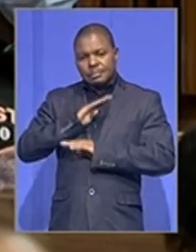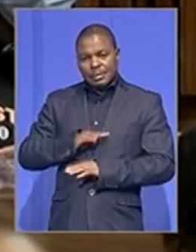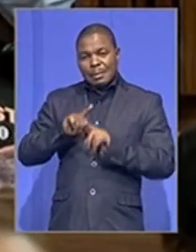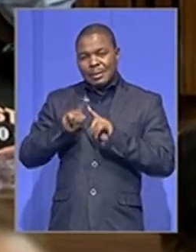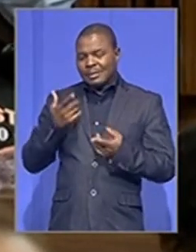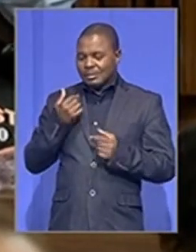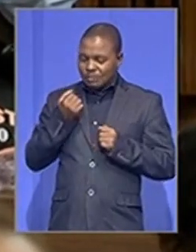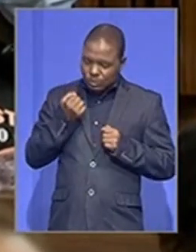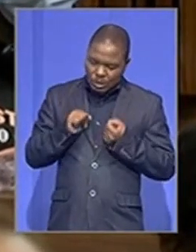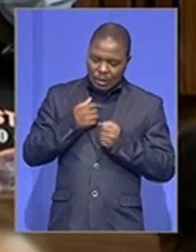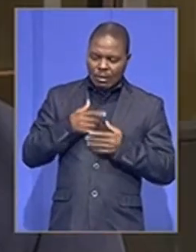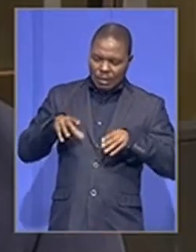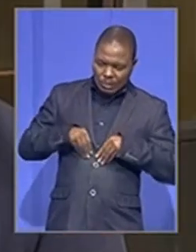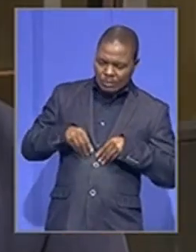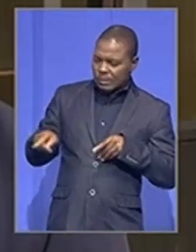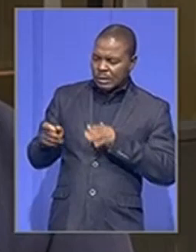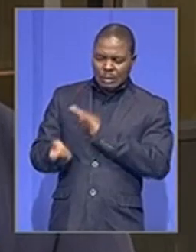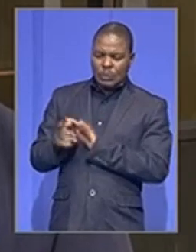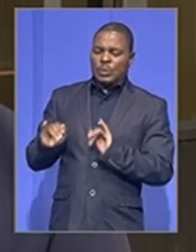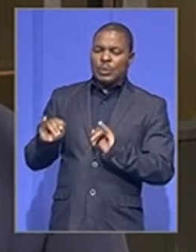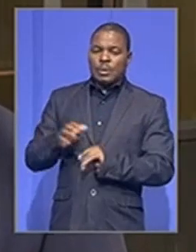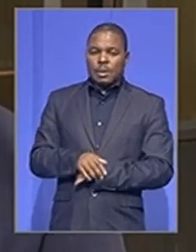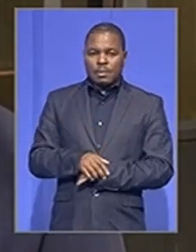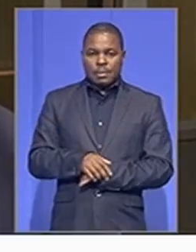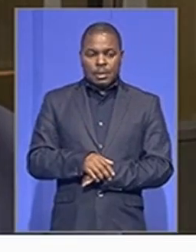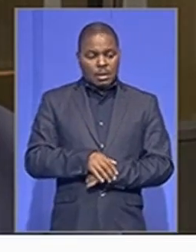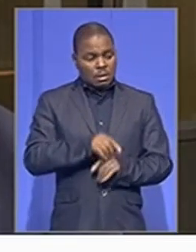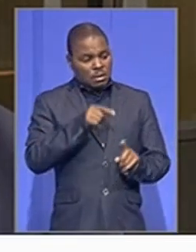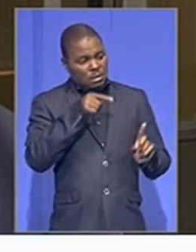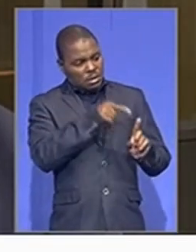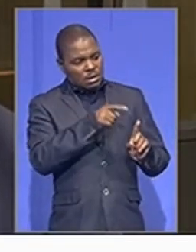ka amogela seo se diregilego. We can't stand in his way of